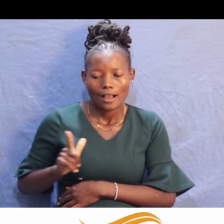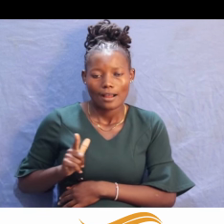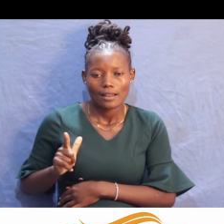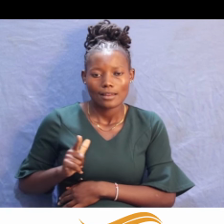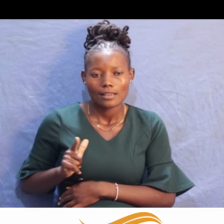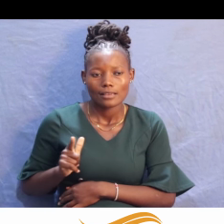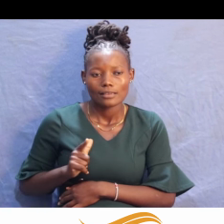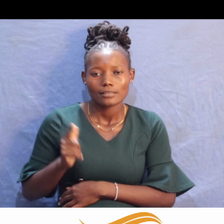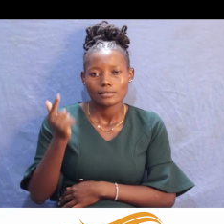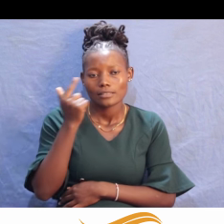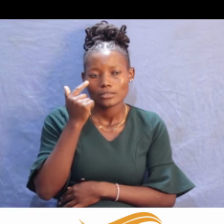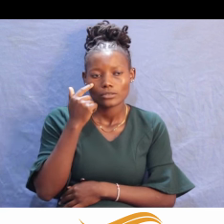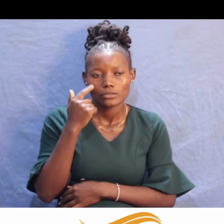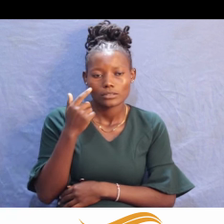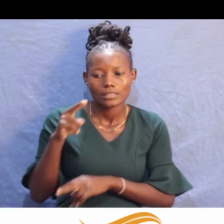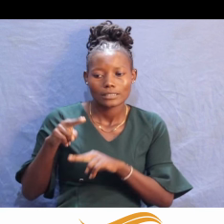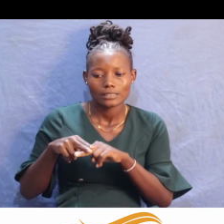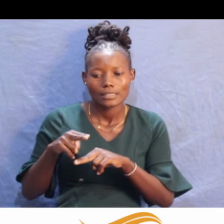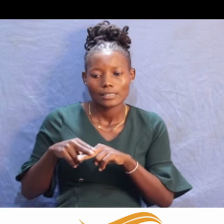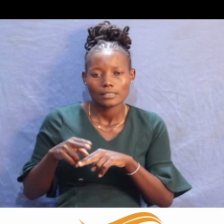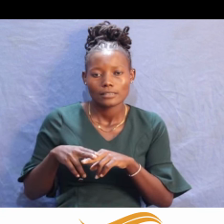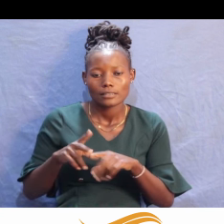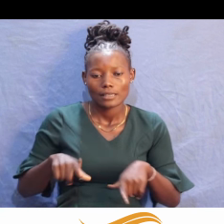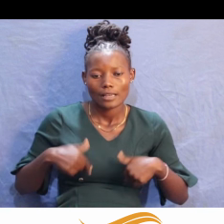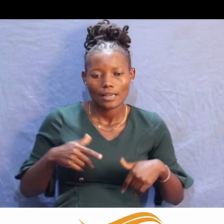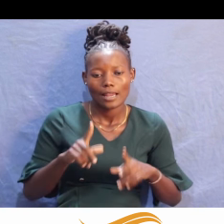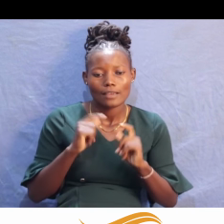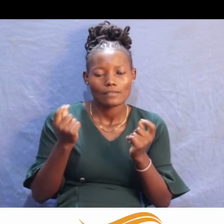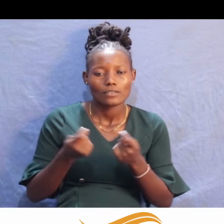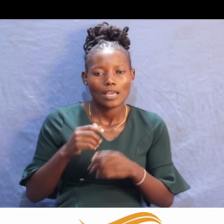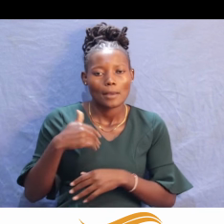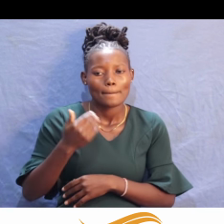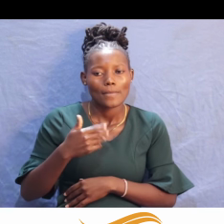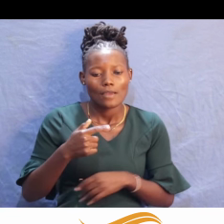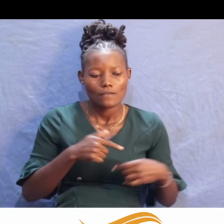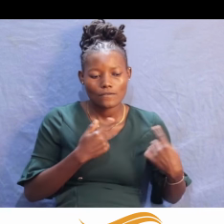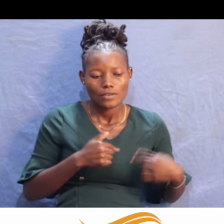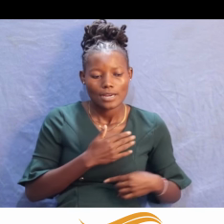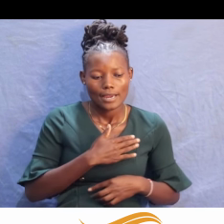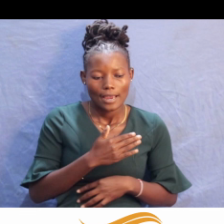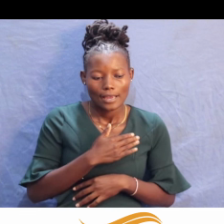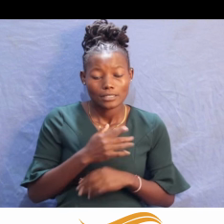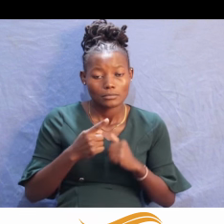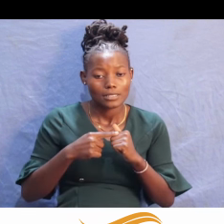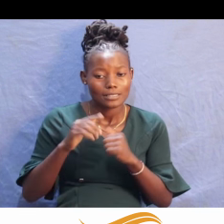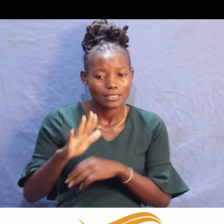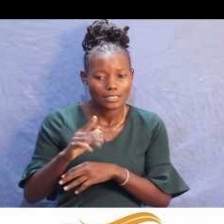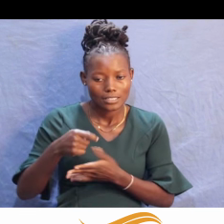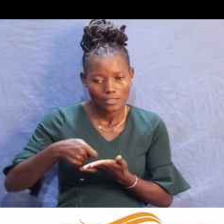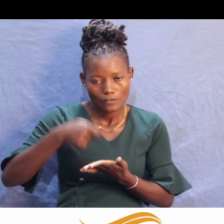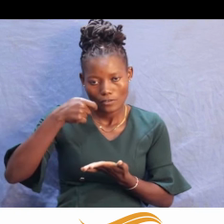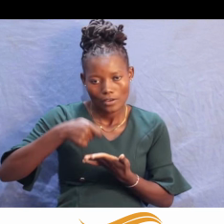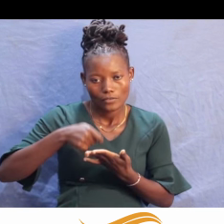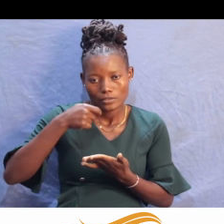in a sedentary lifestyle. Every heartbeat, she puts out 65 teaspoons